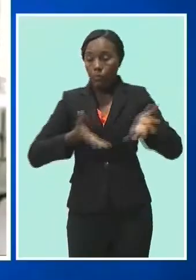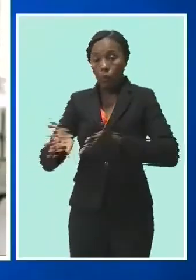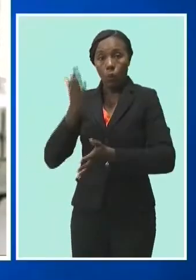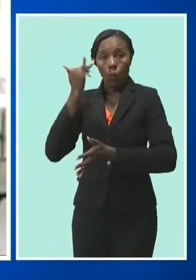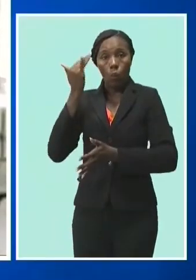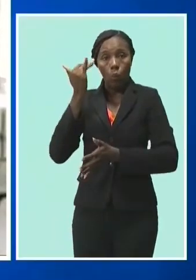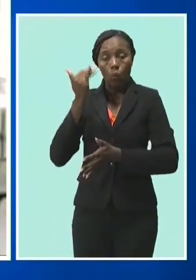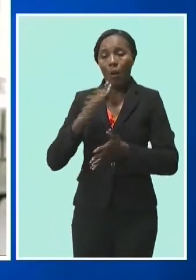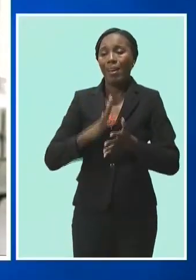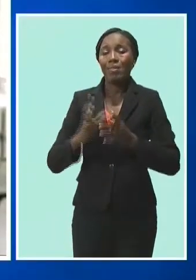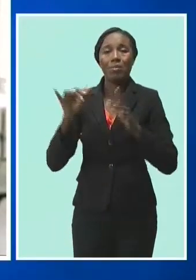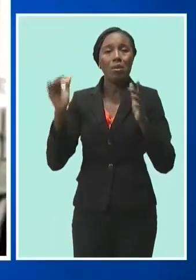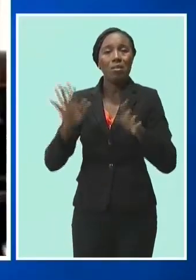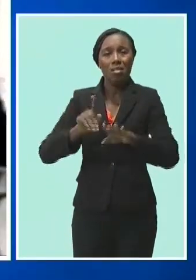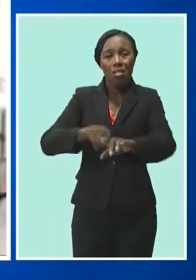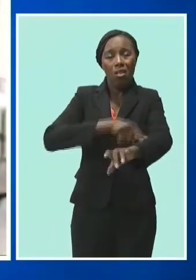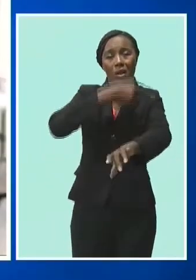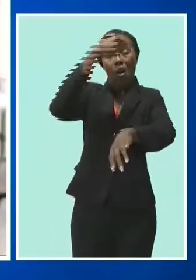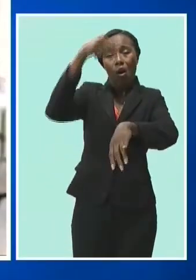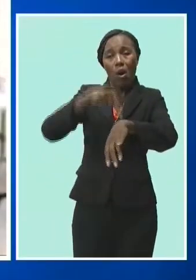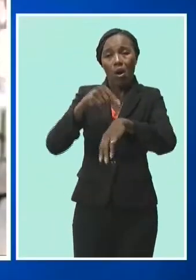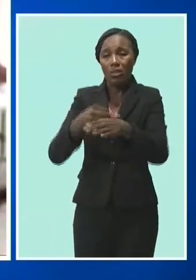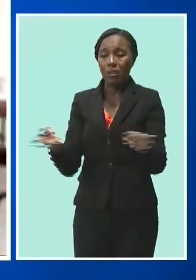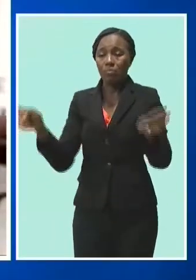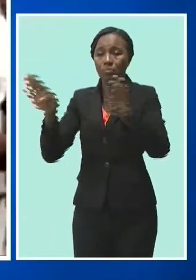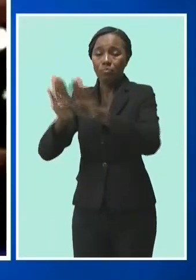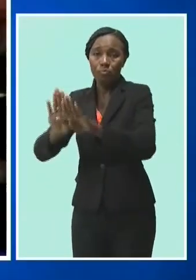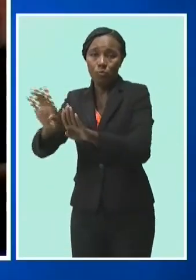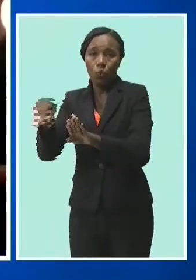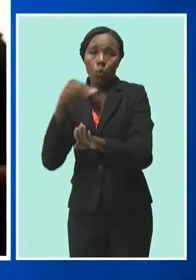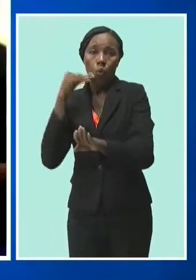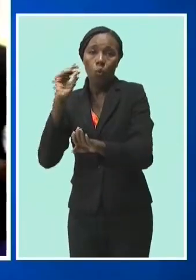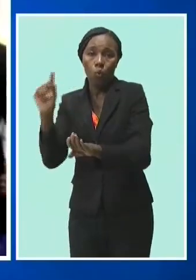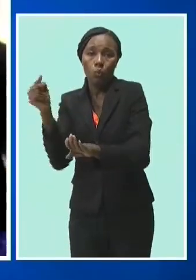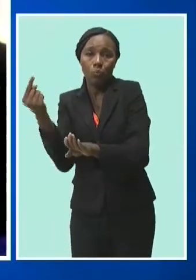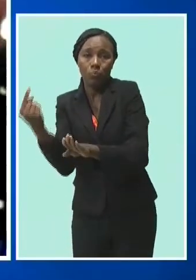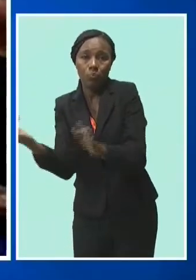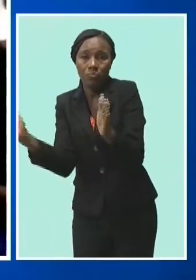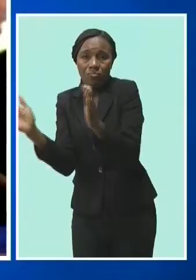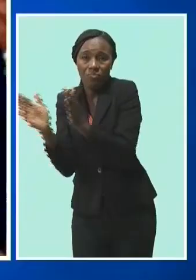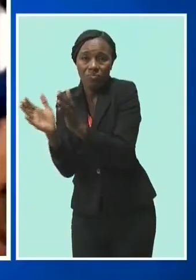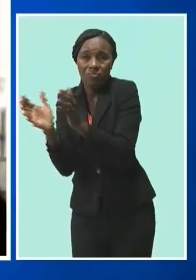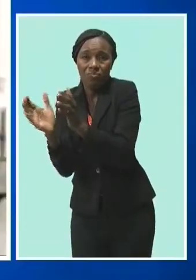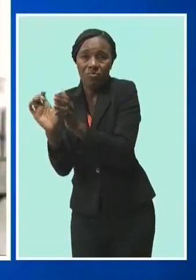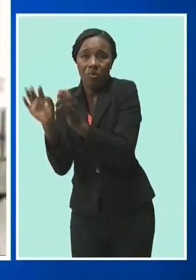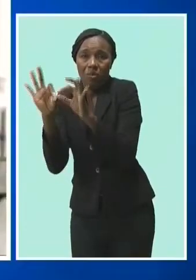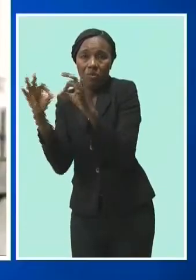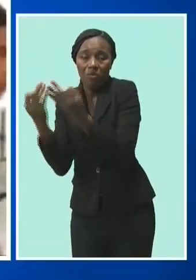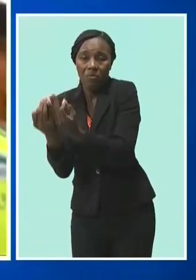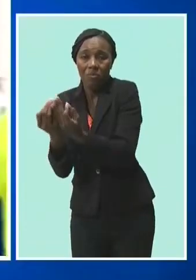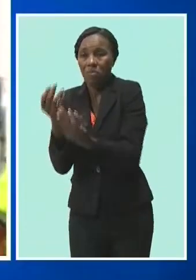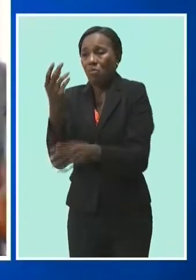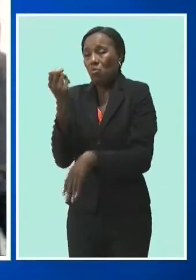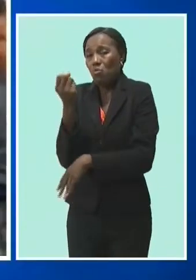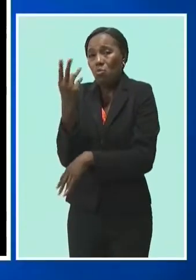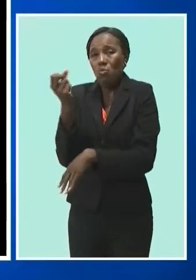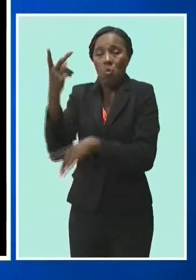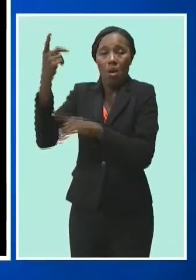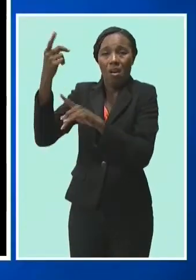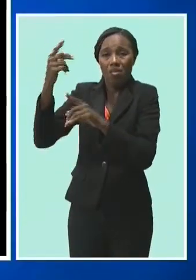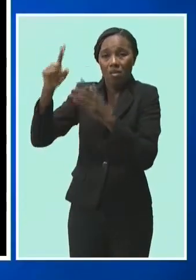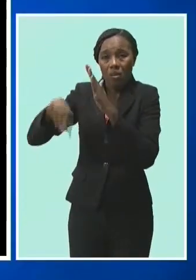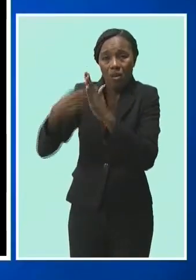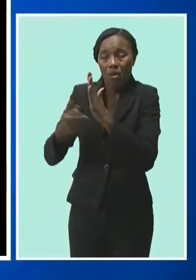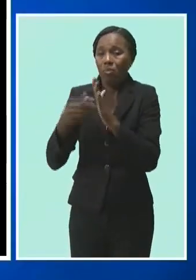in for long periods of time. We had 9-year-olds that were in homes for 12 hours at a time.